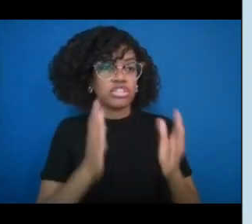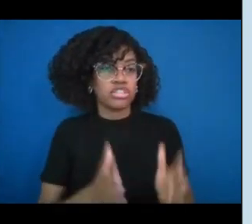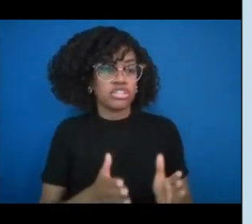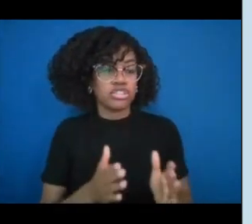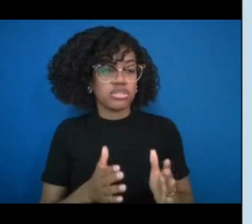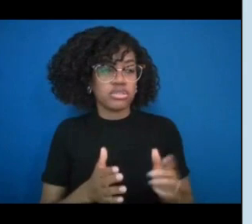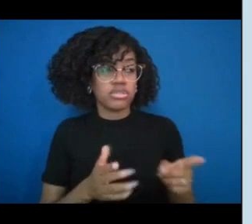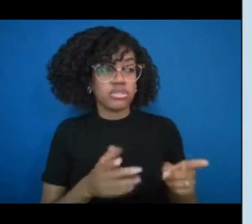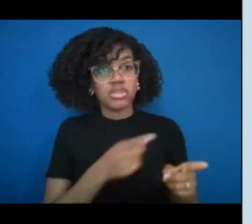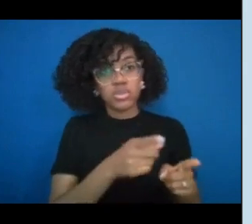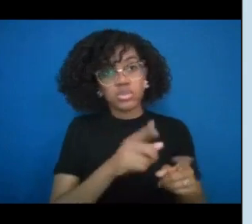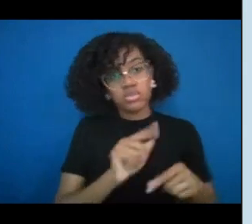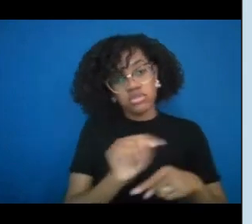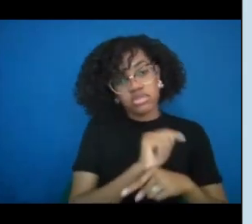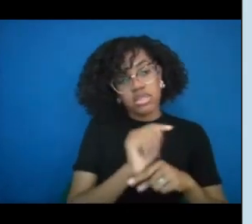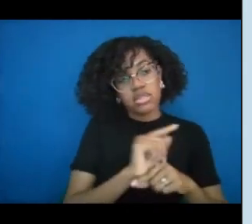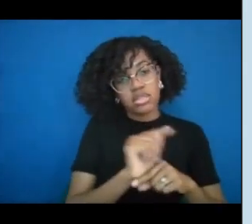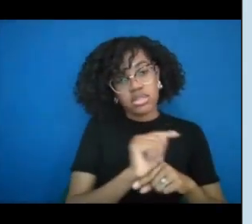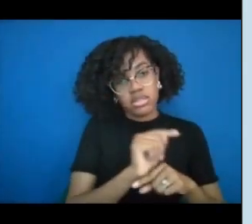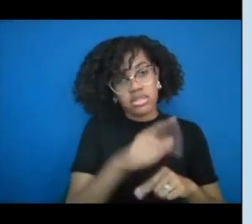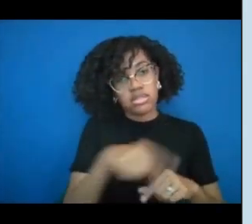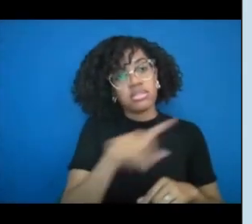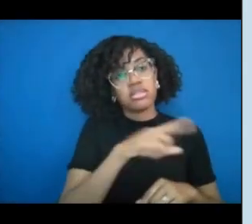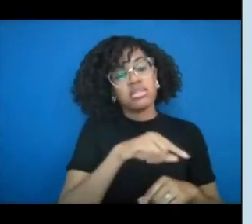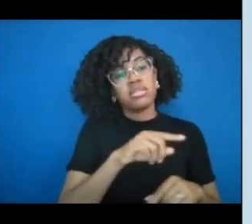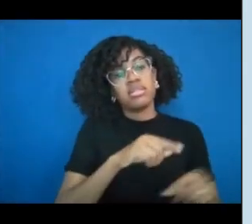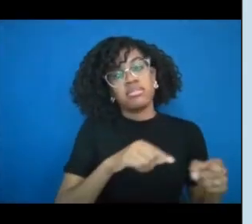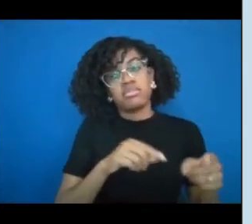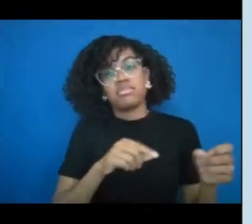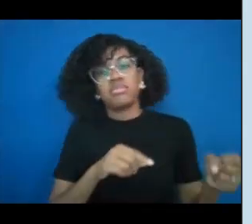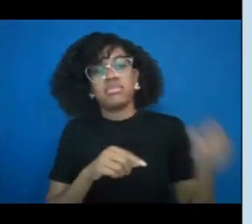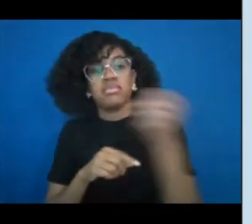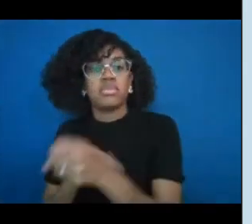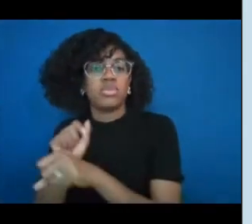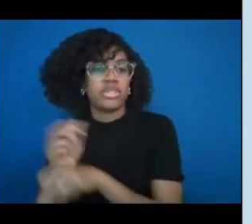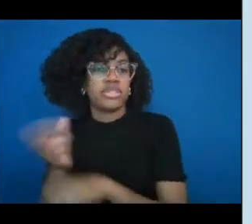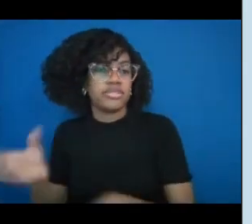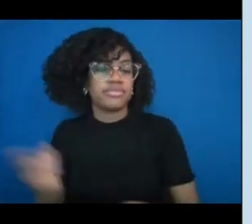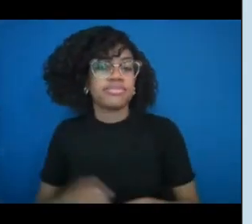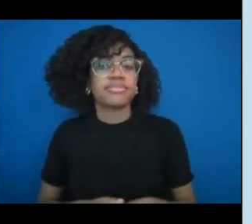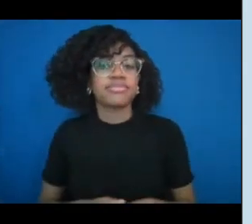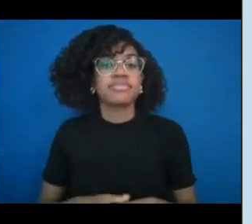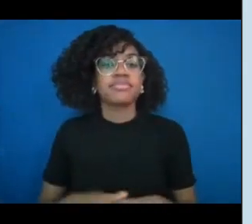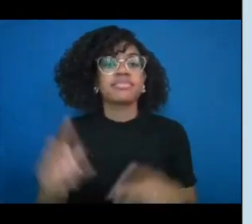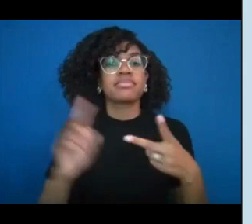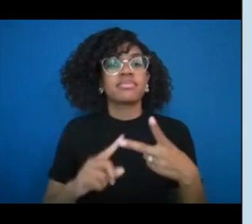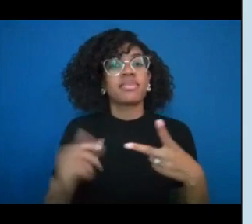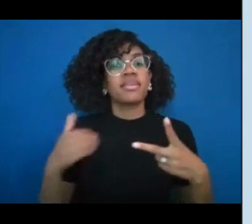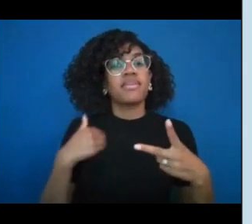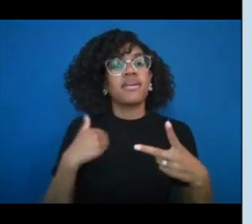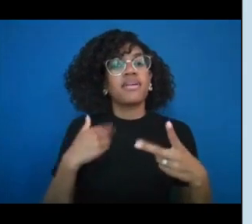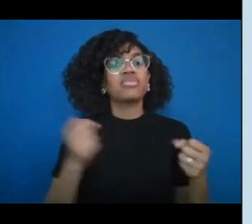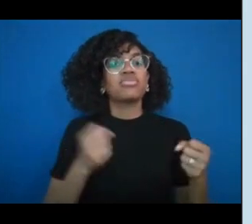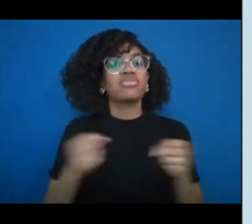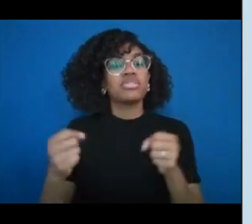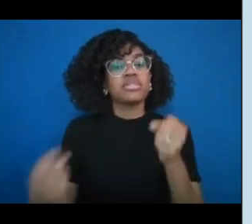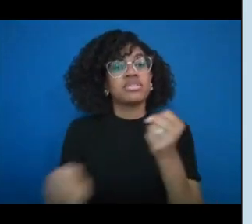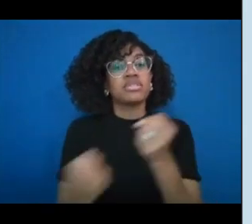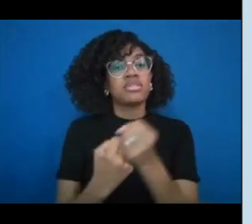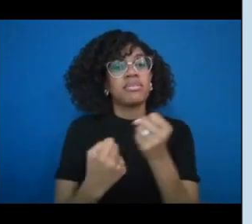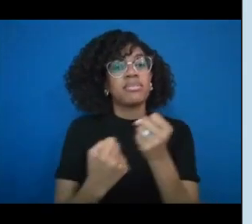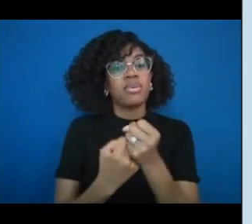trained workers. You would also have partners that provide strategic support, whether that's